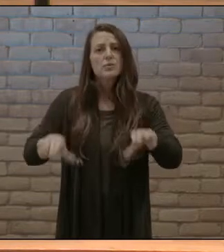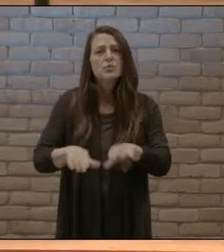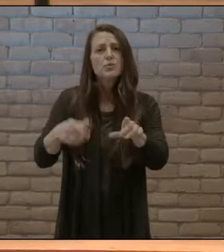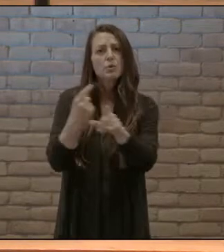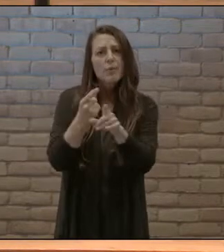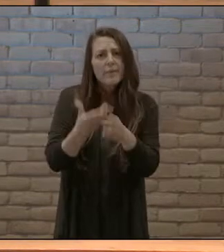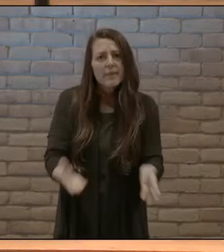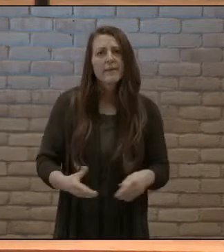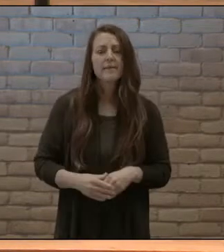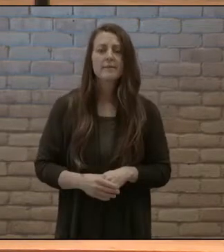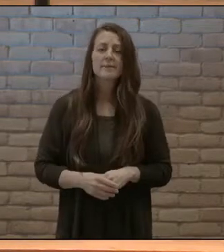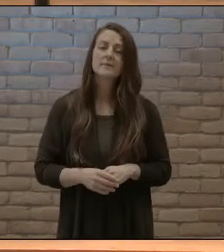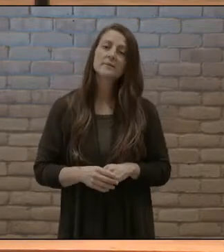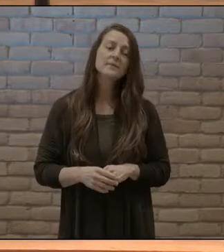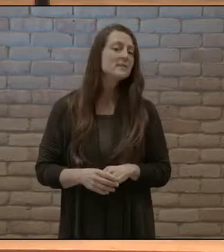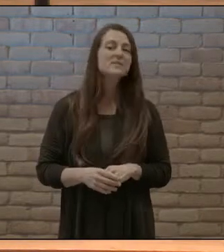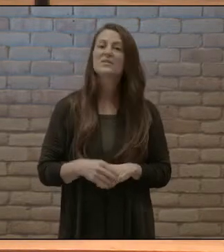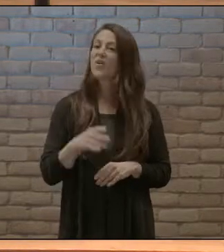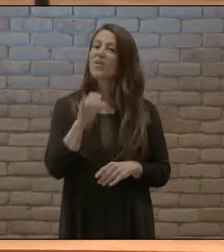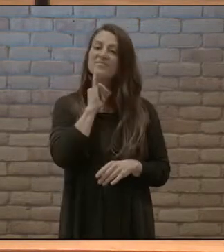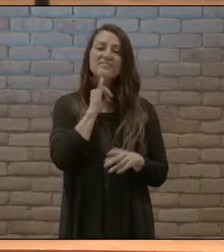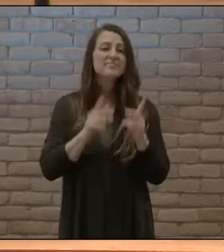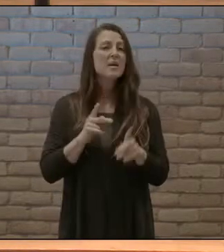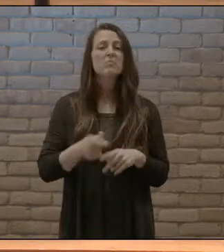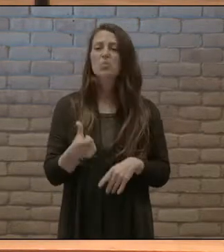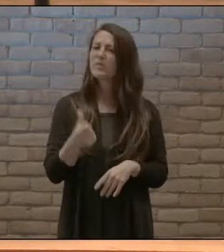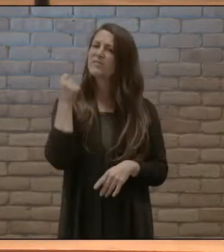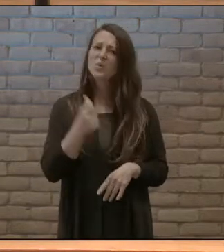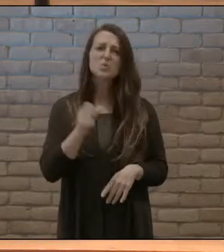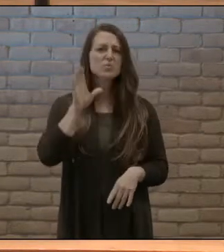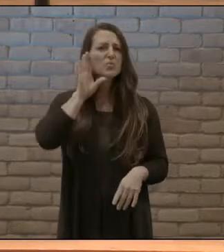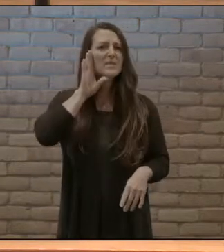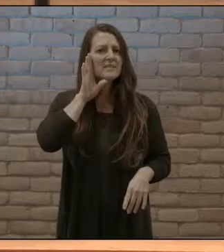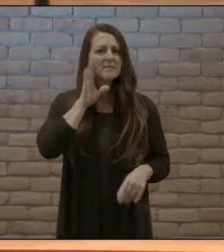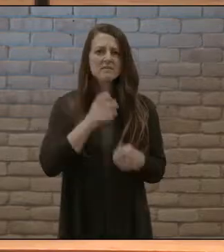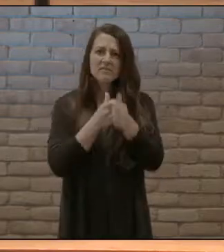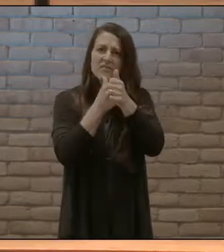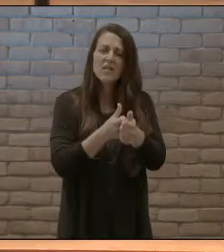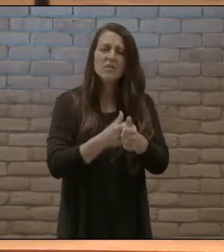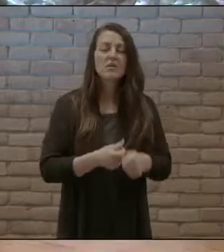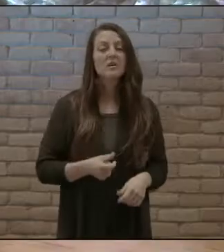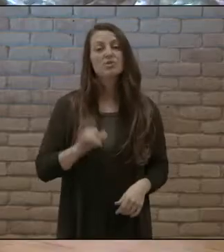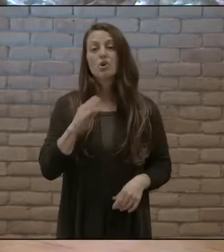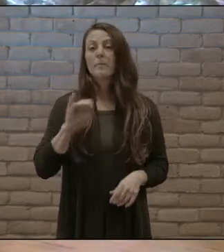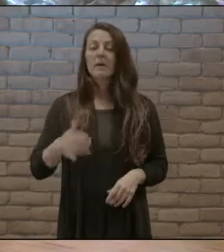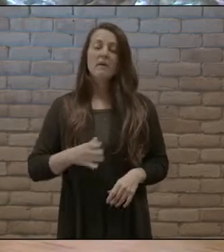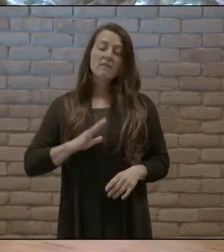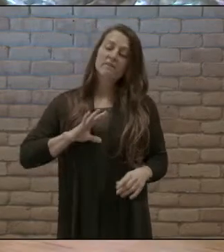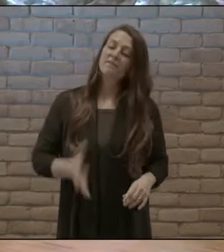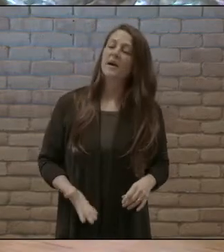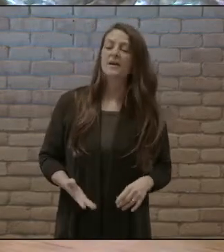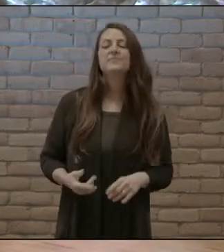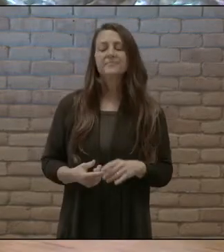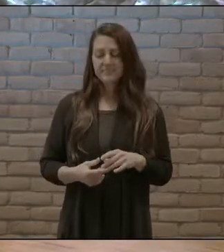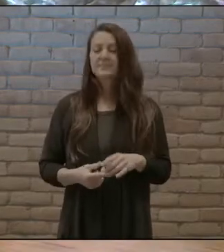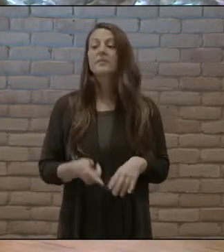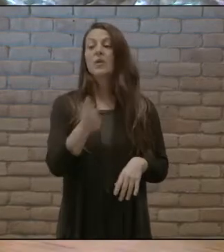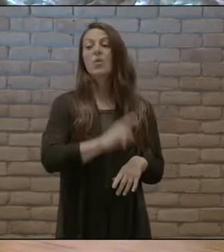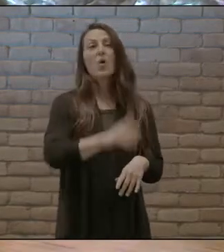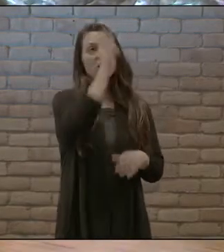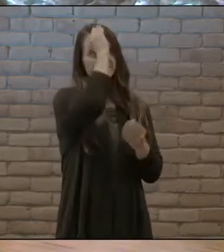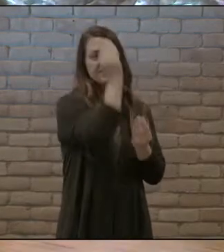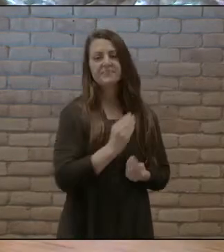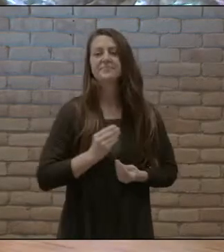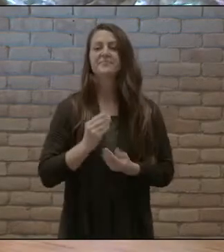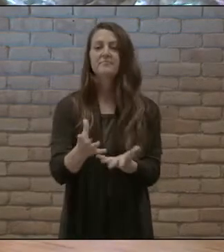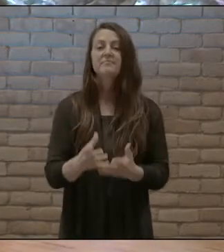And so they refuse to listen. And Jeremiah says, fine, have it your way. If you're not going to listen to me, here's what the Lord says.